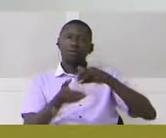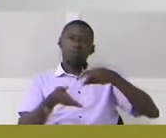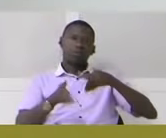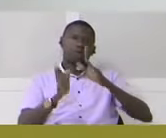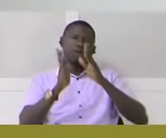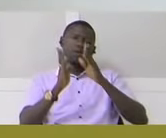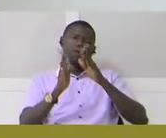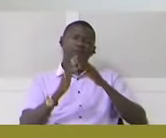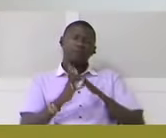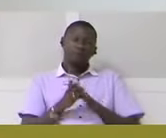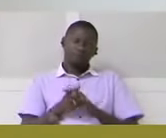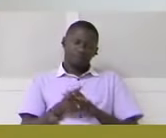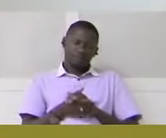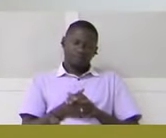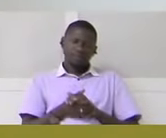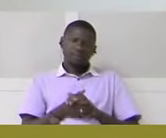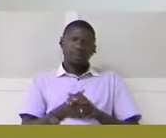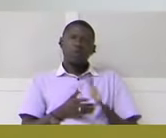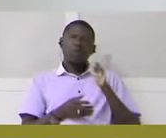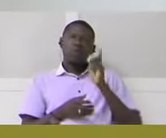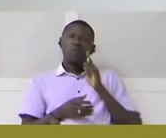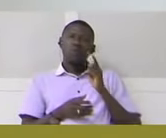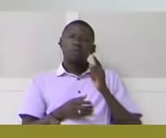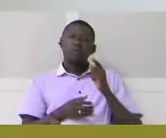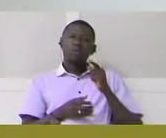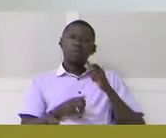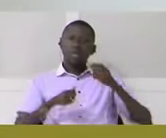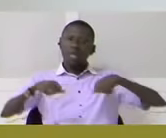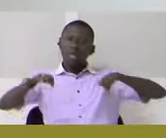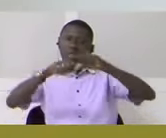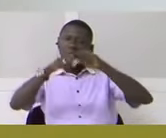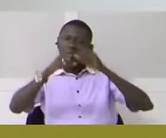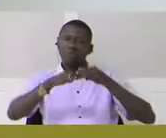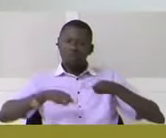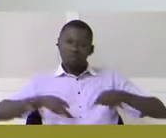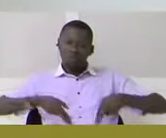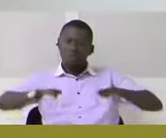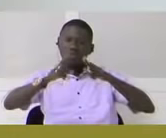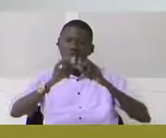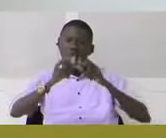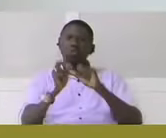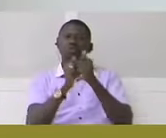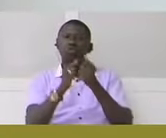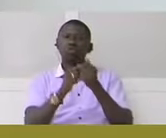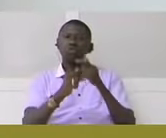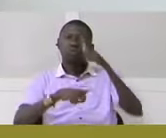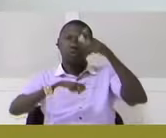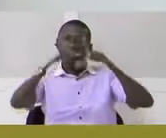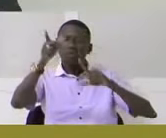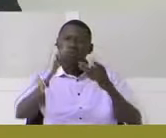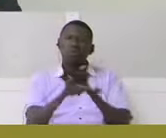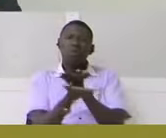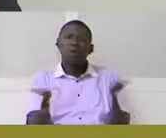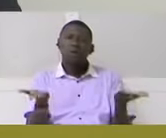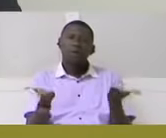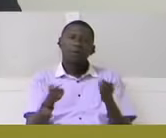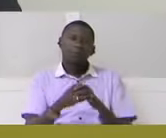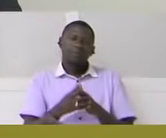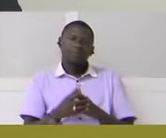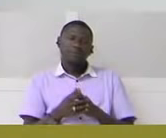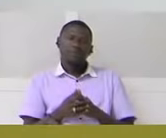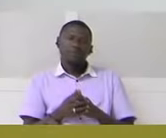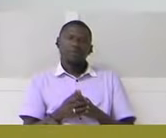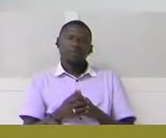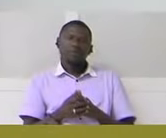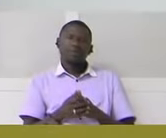What side of the road was the shop situated at? Silam bidiko nyimbe silo karajumale la. Coming from Banjulunding is by your